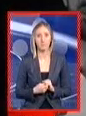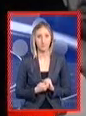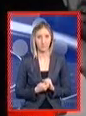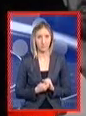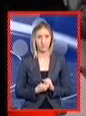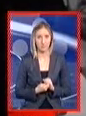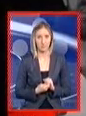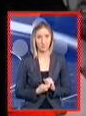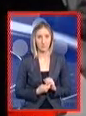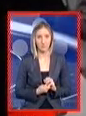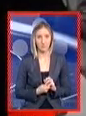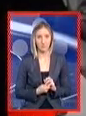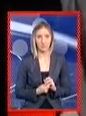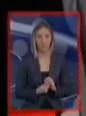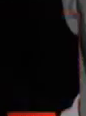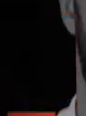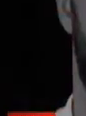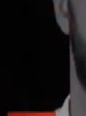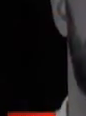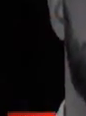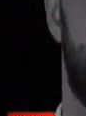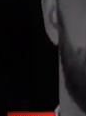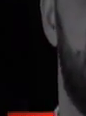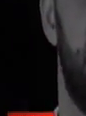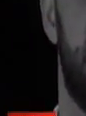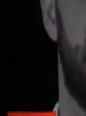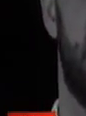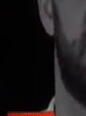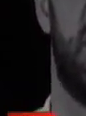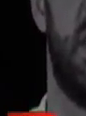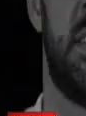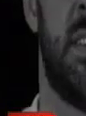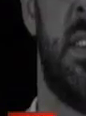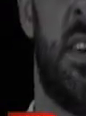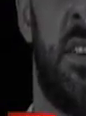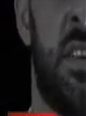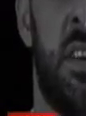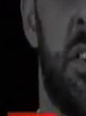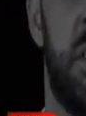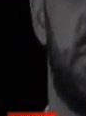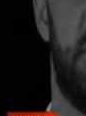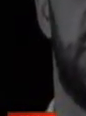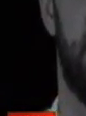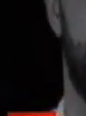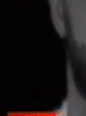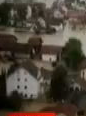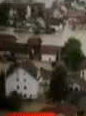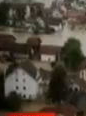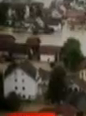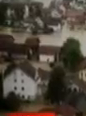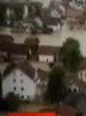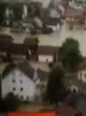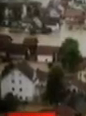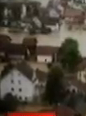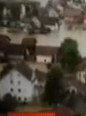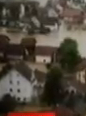yet, but know that hundreds are feared to be dead and tens of thousands have lost their homes and are sheltered in centers across the country. They